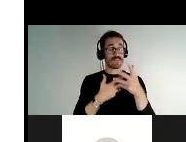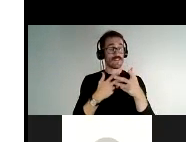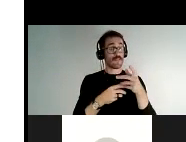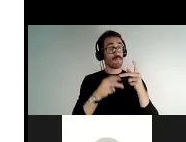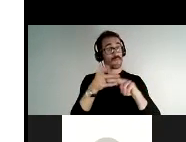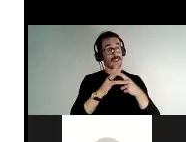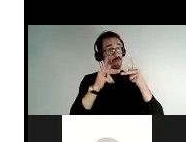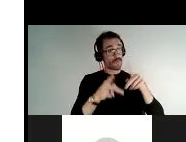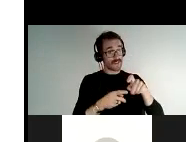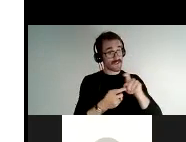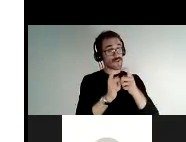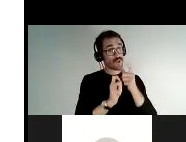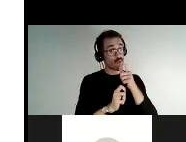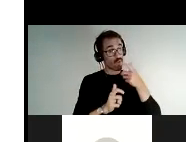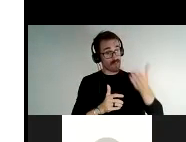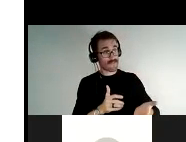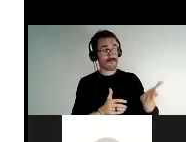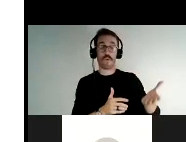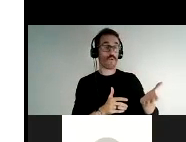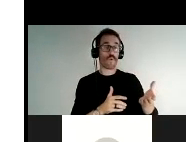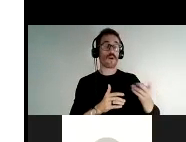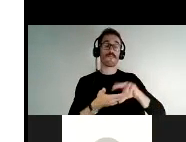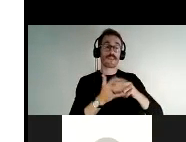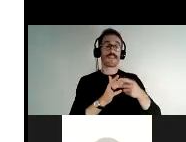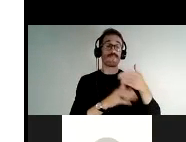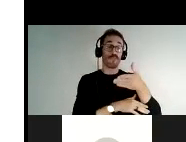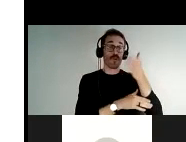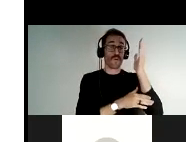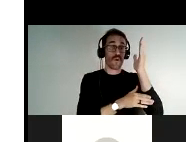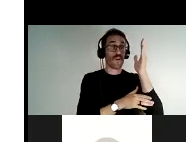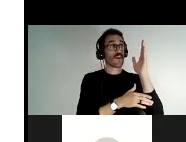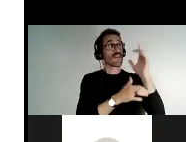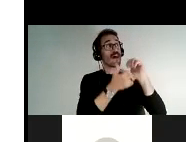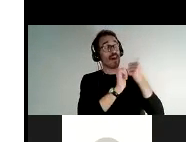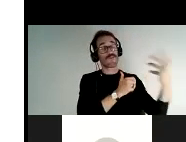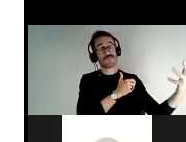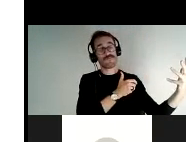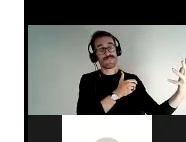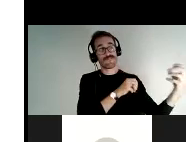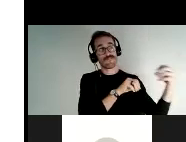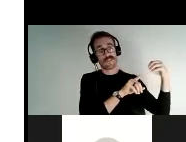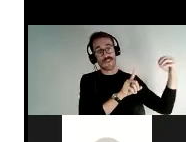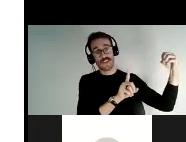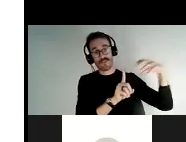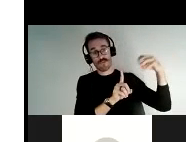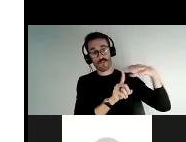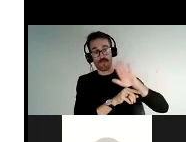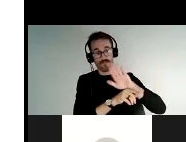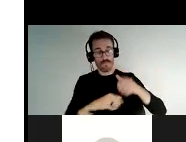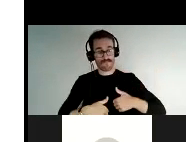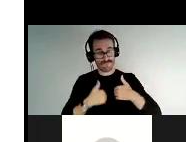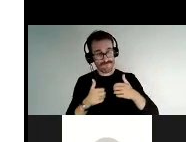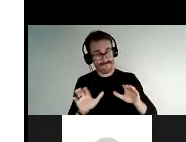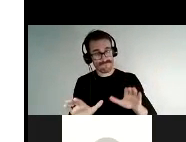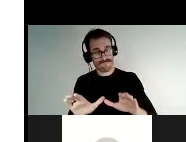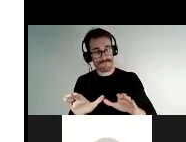different. The same discussion is happening across Canada right now in terms of the legislation that's